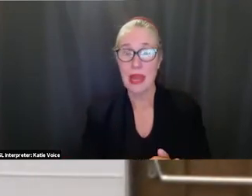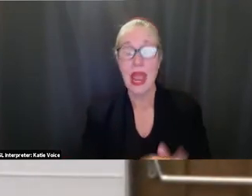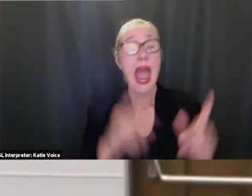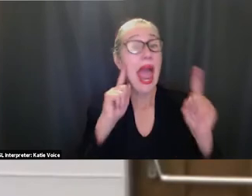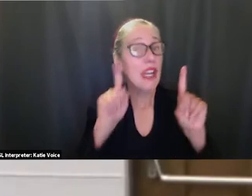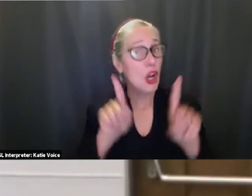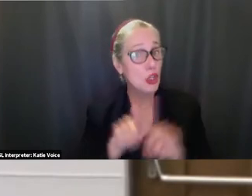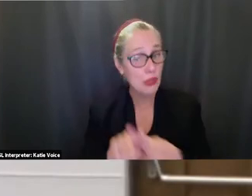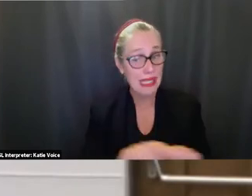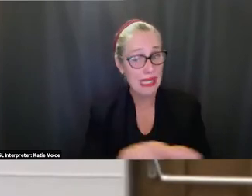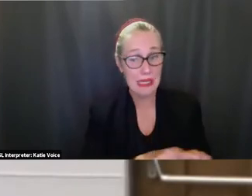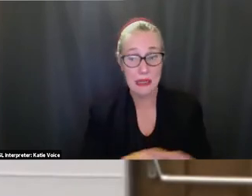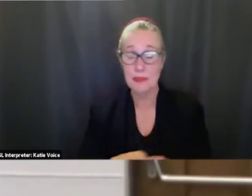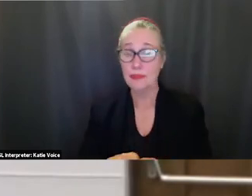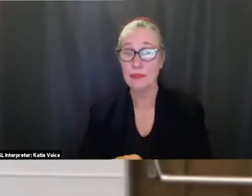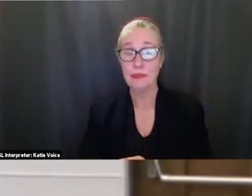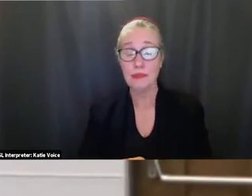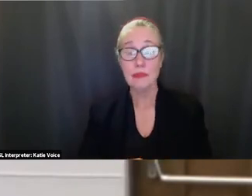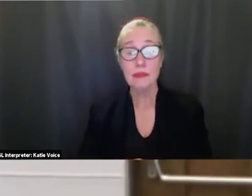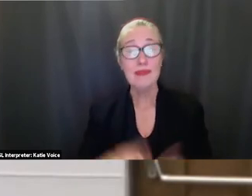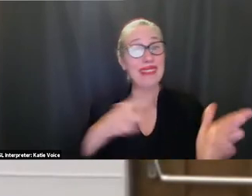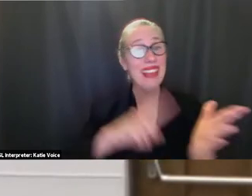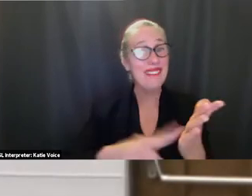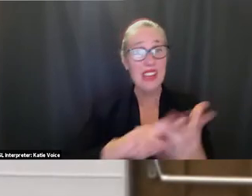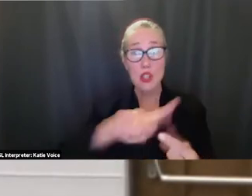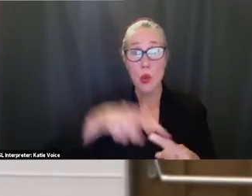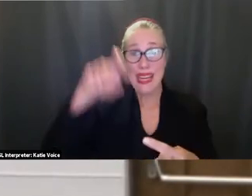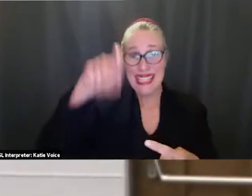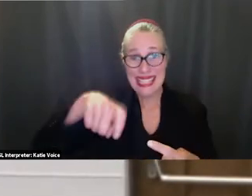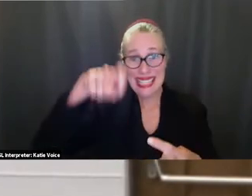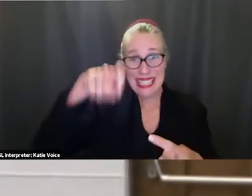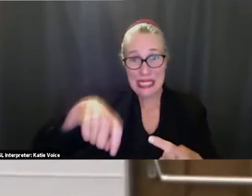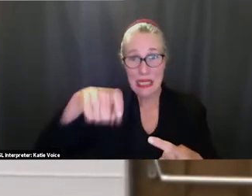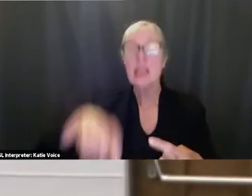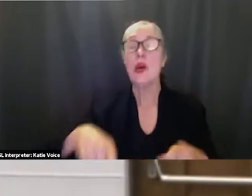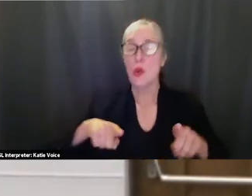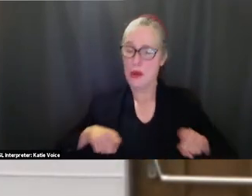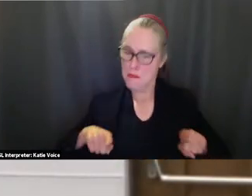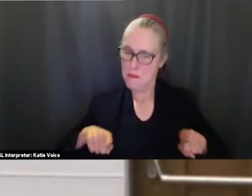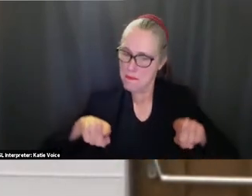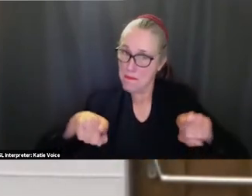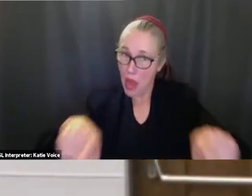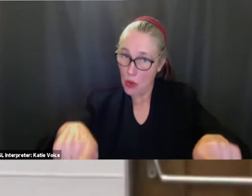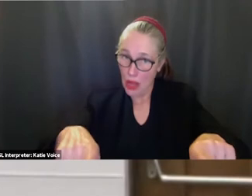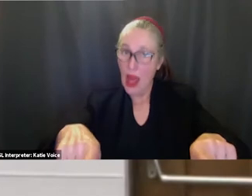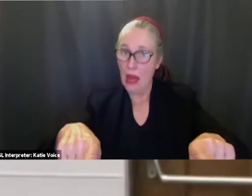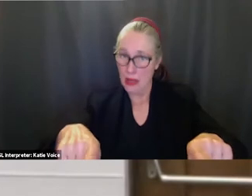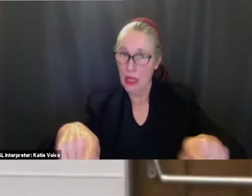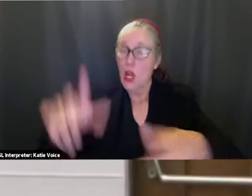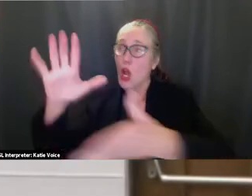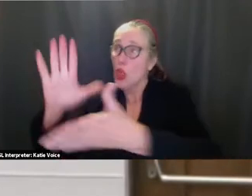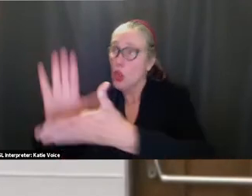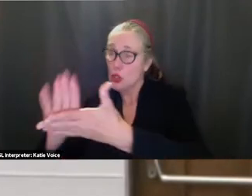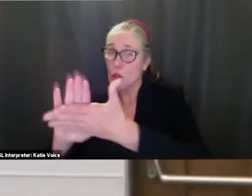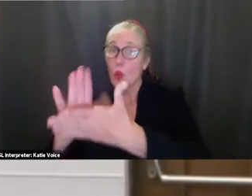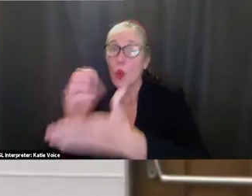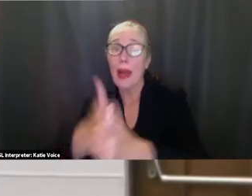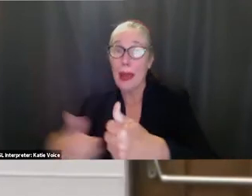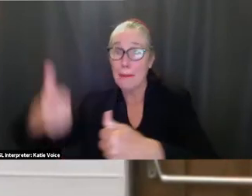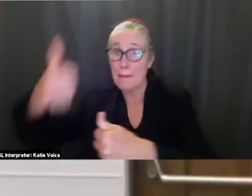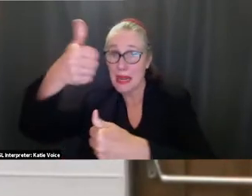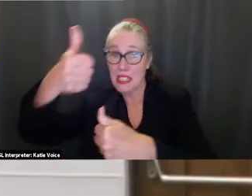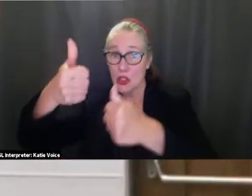investigations as needed would run in parallel and that both parties administrators and law